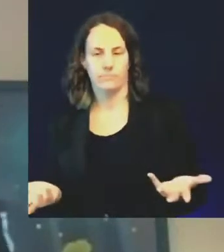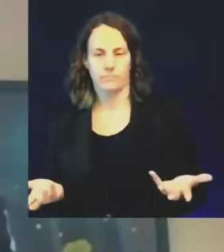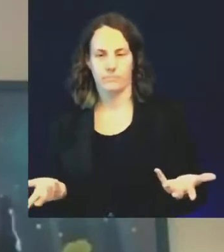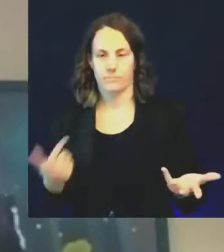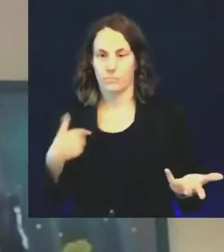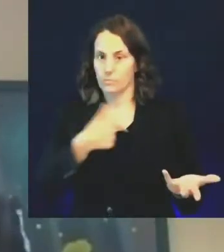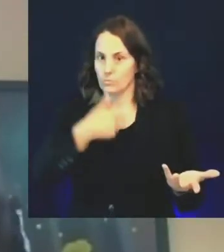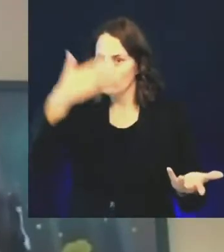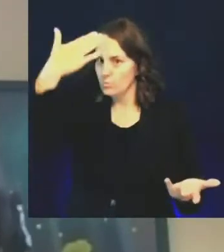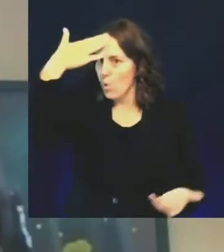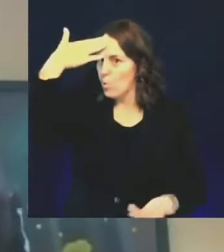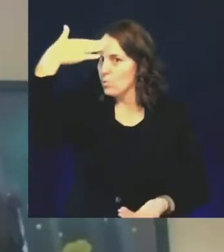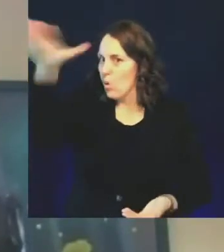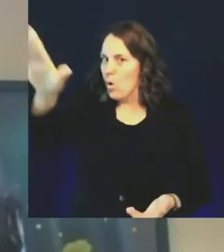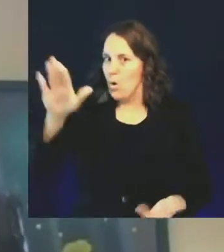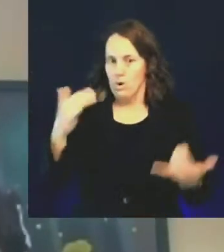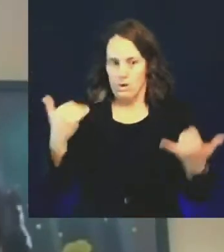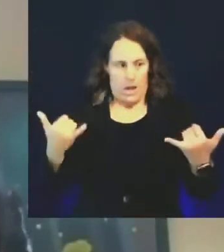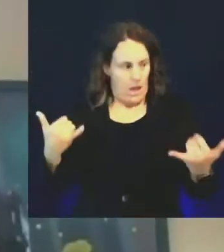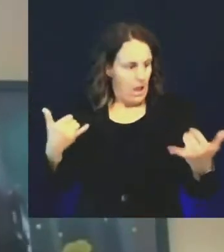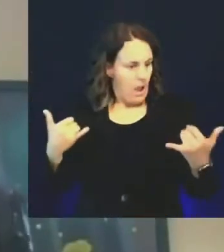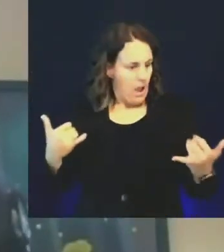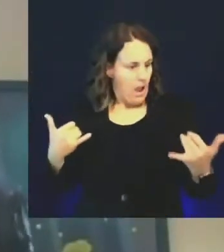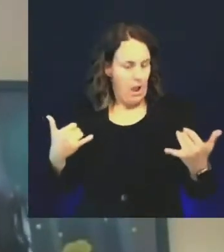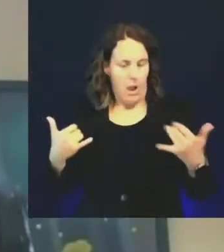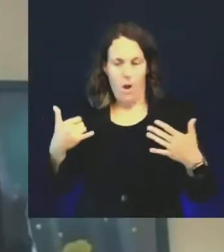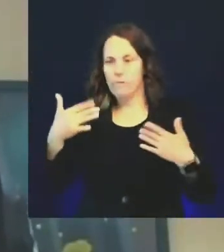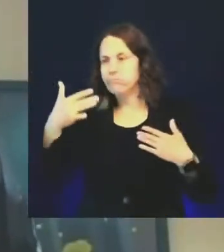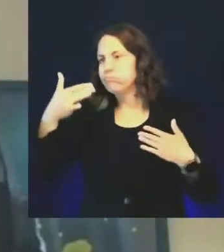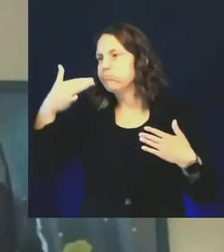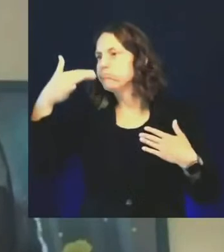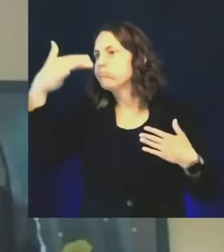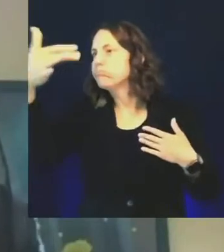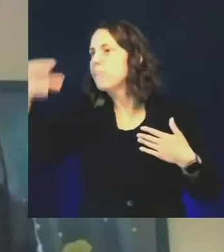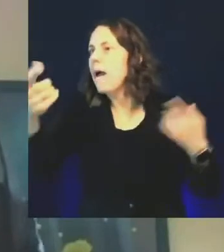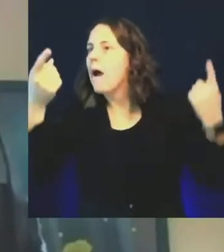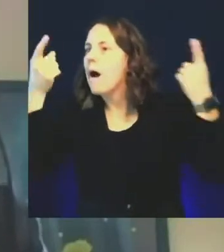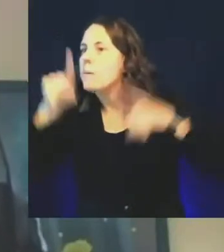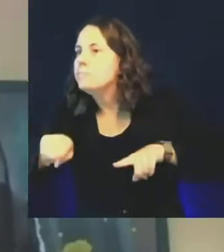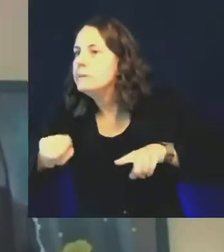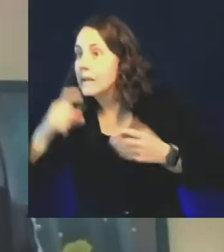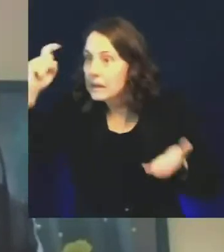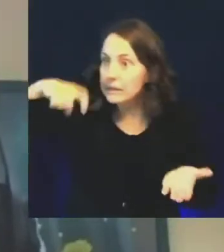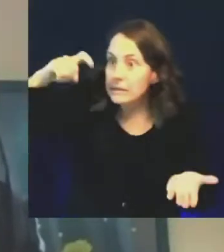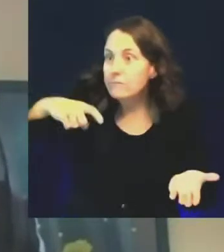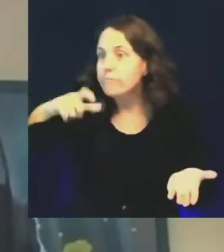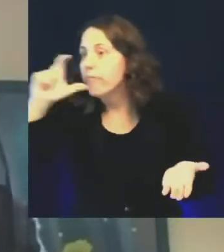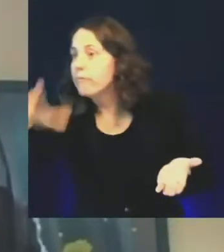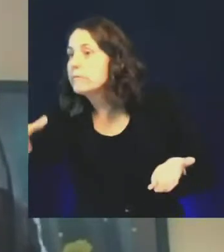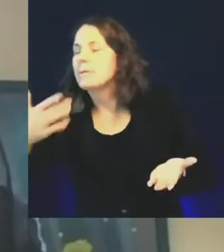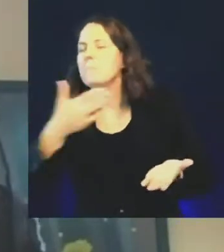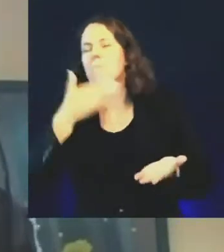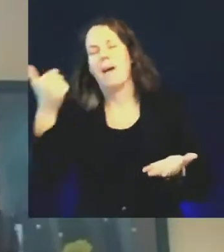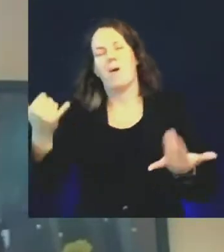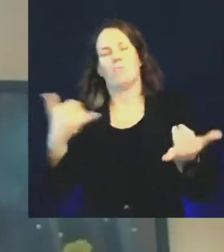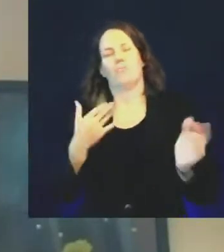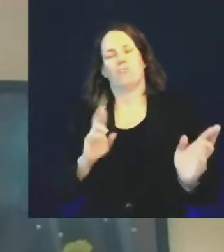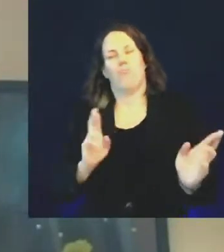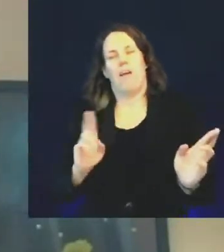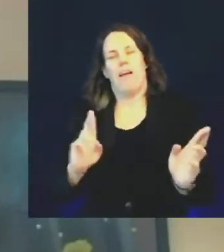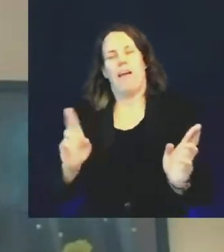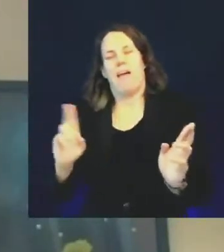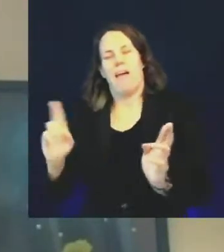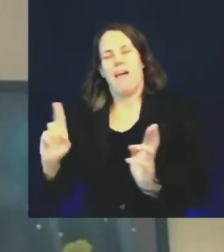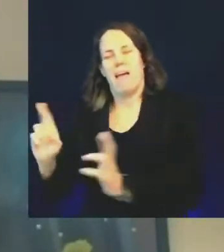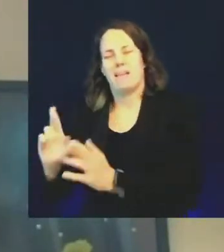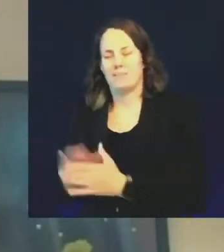is, I agree with Dr. Westergaard. This is exactly what should be happening. And we need people to be thinking ahead. And